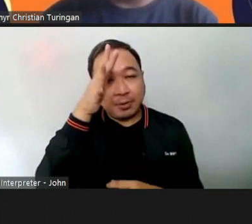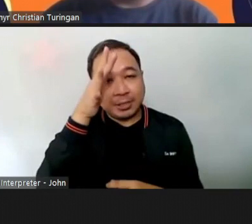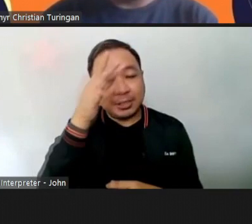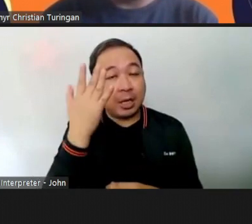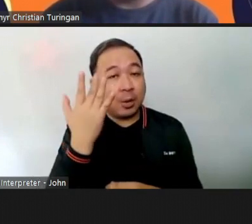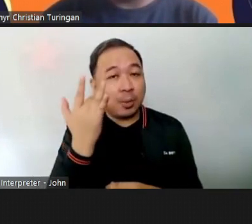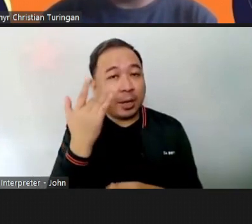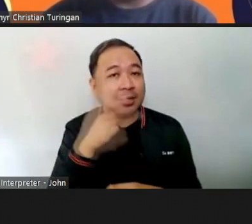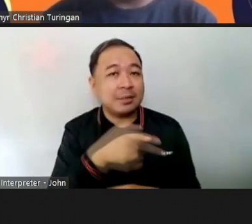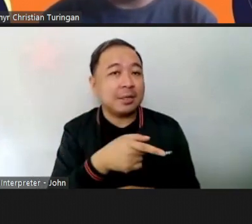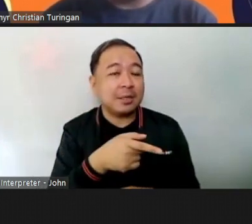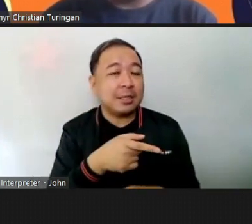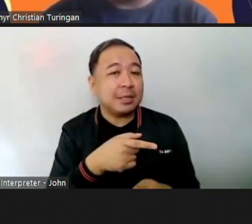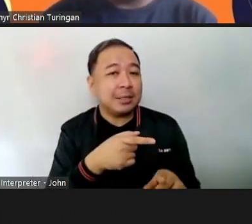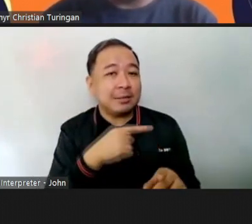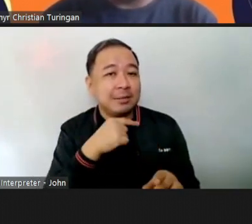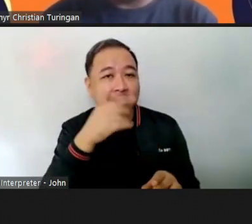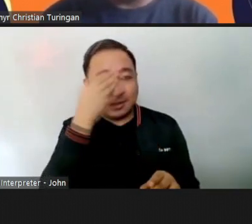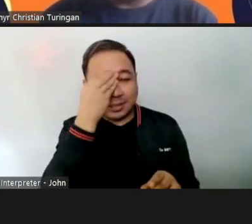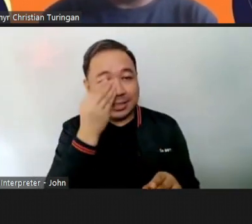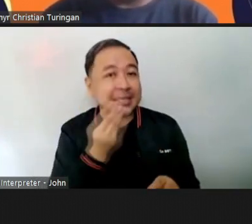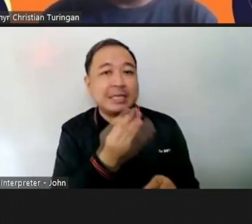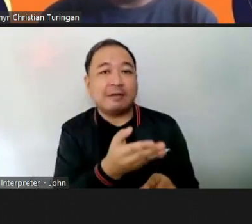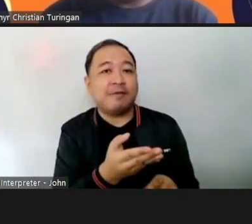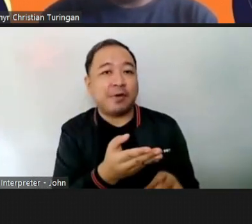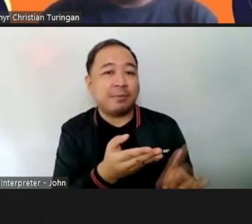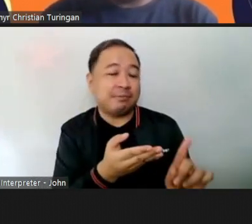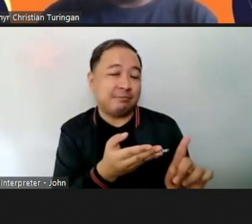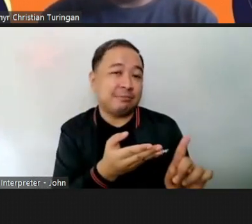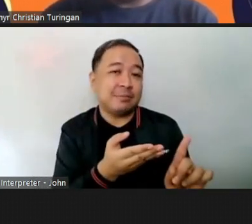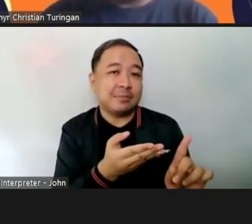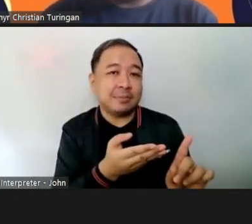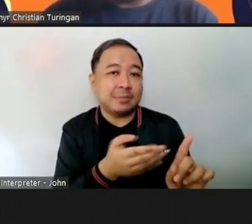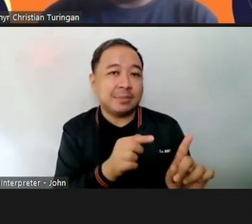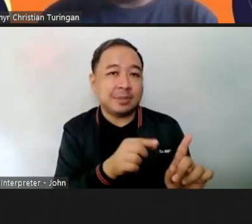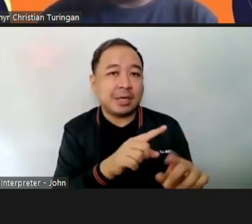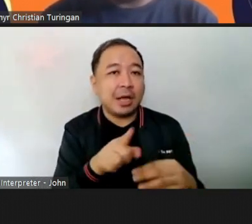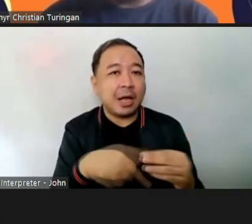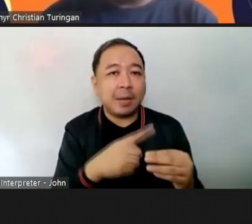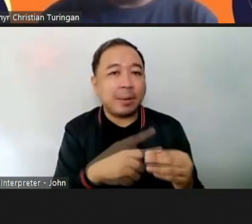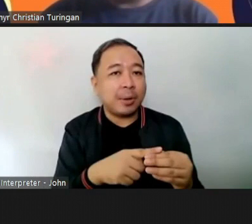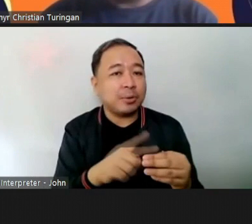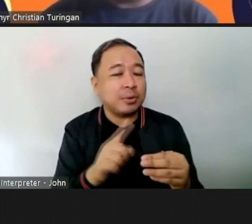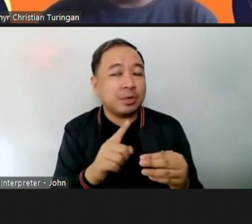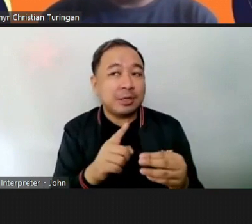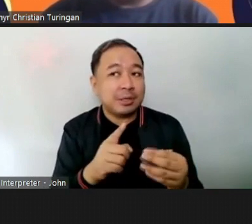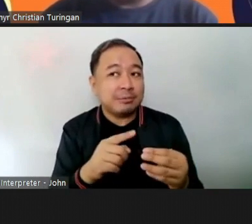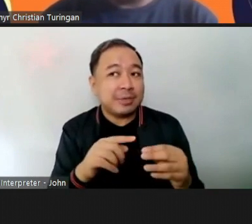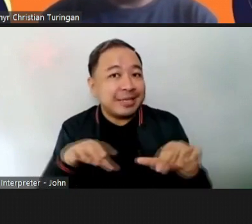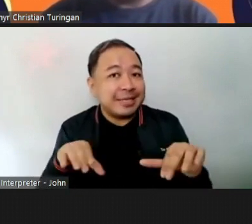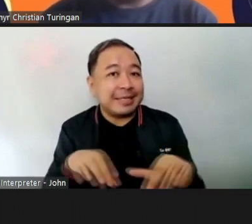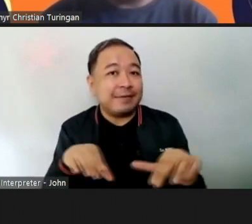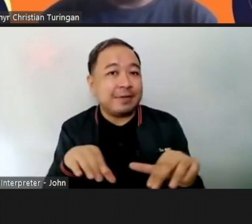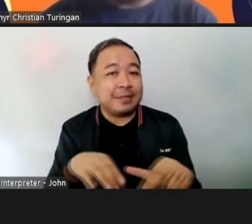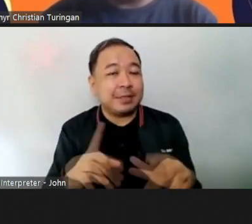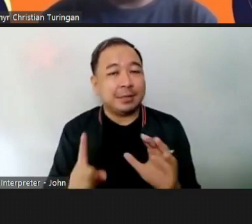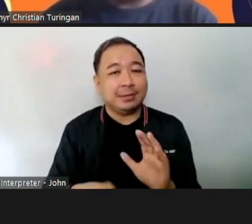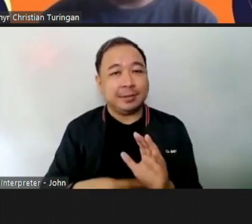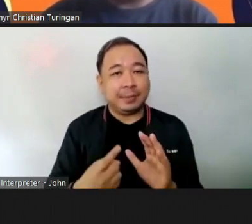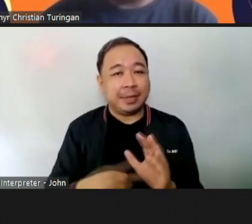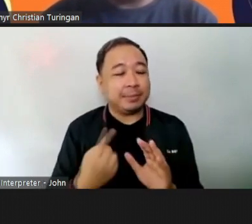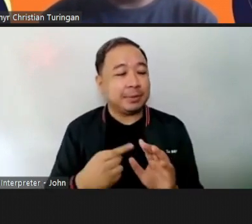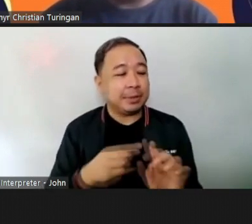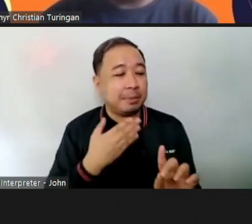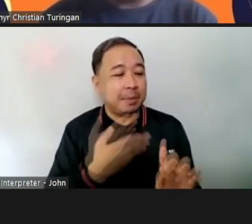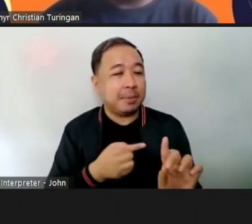because hindi siya na-i-inform mismo. Literally, hindi siya na-i-inform, hindi sa kanya nakakarating yung information. There are cases, of course, na kung saan